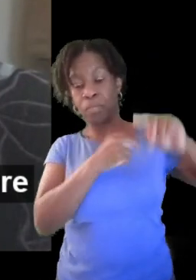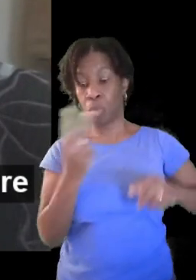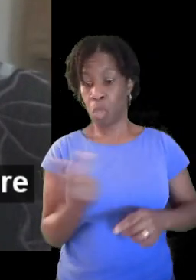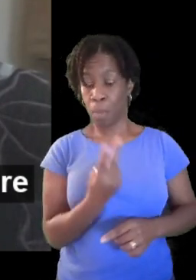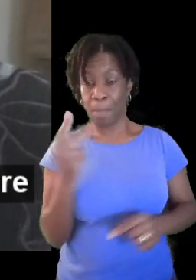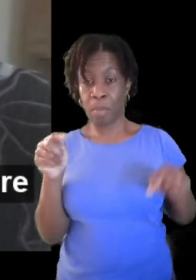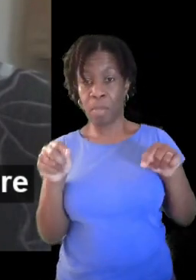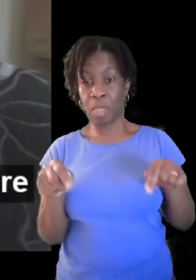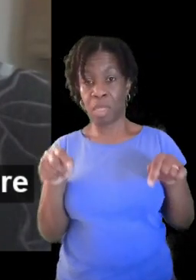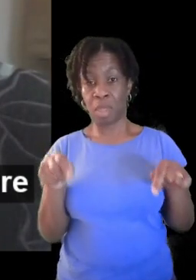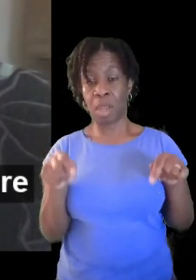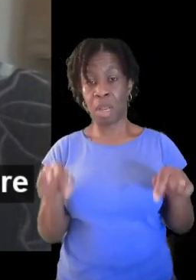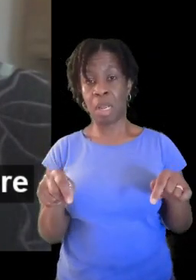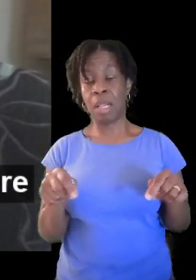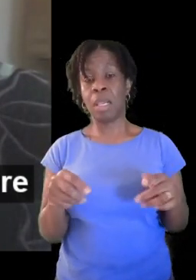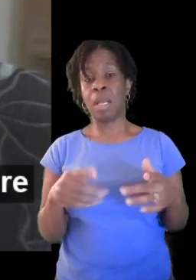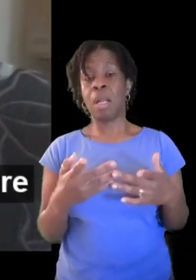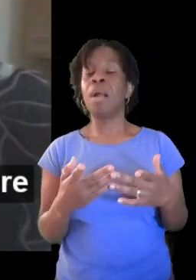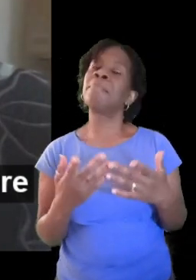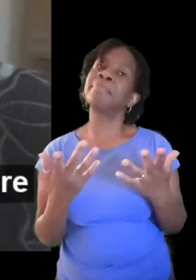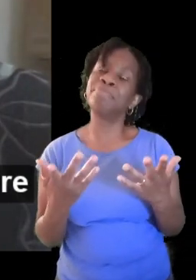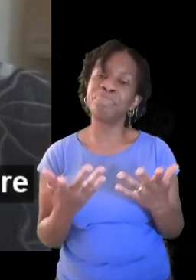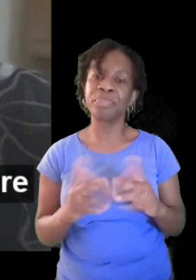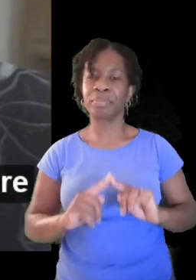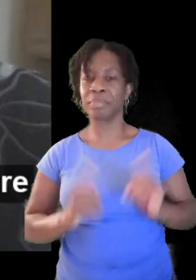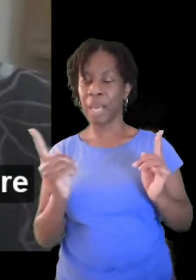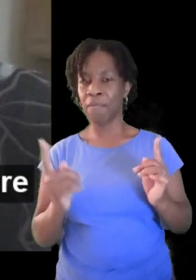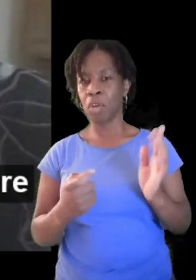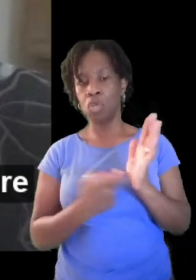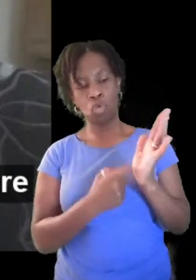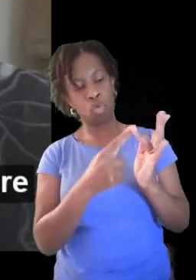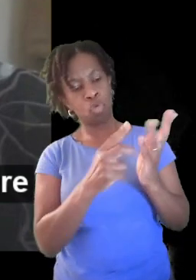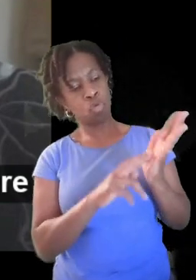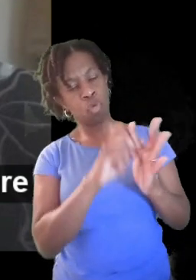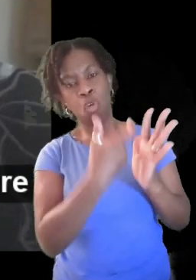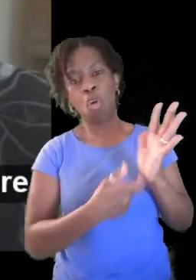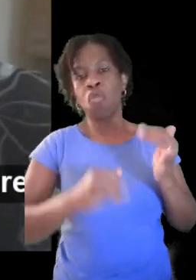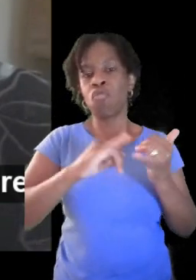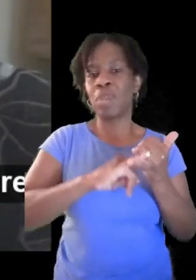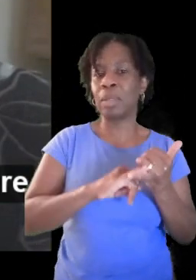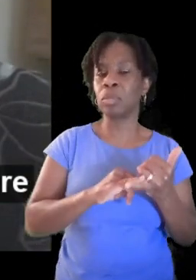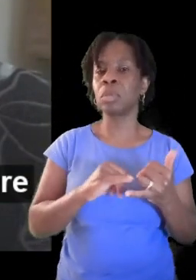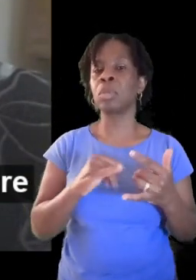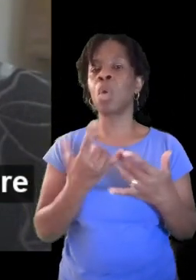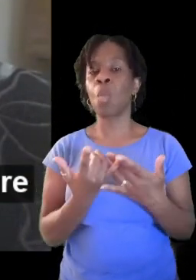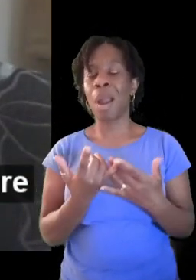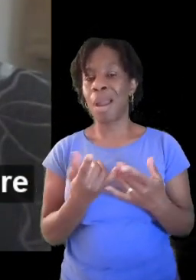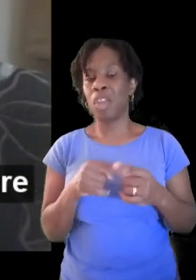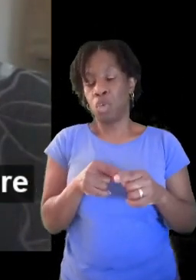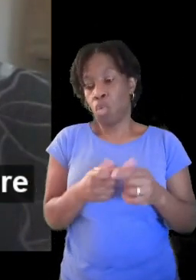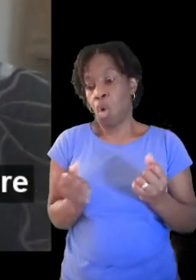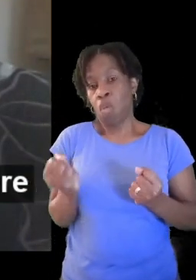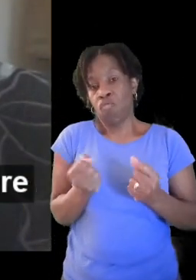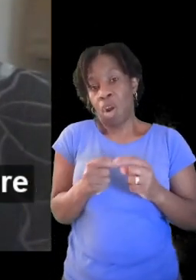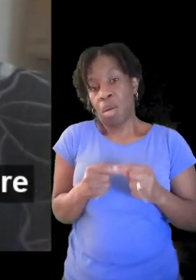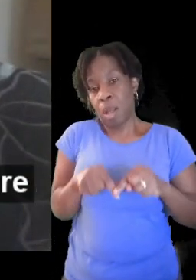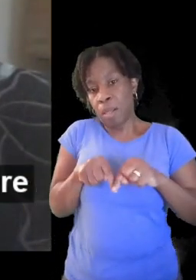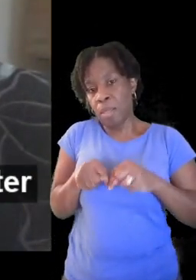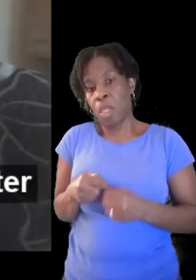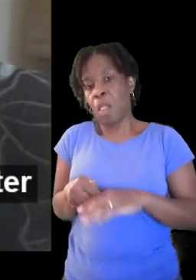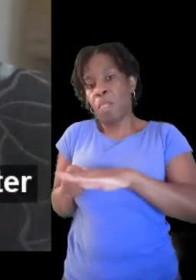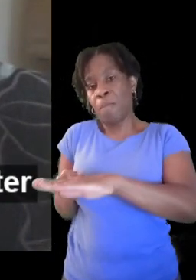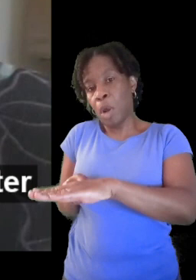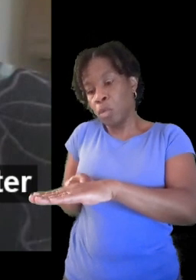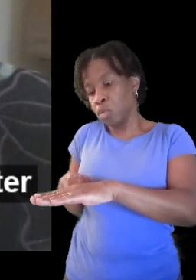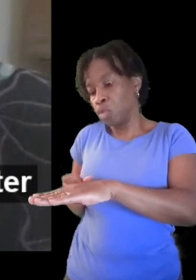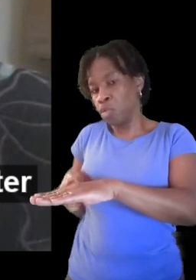softball, unlike rounders or Welsh baseball where you run around posts, you'll